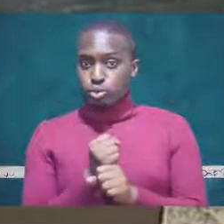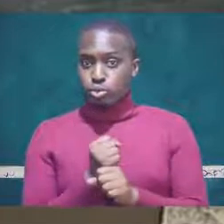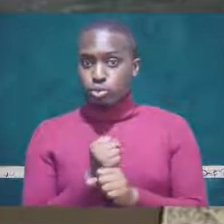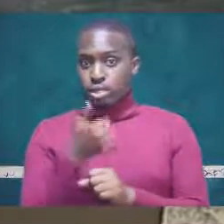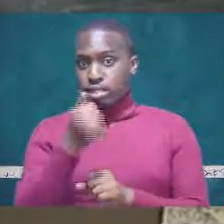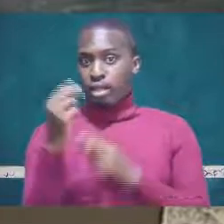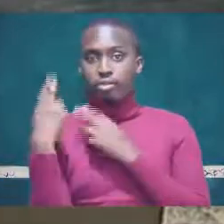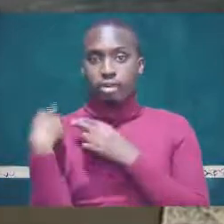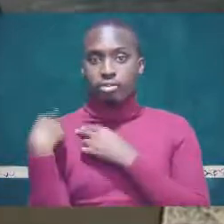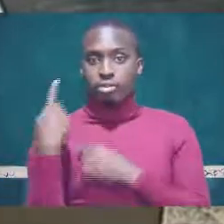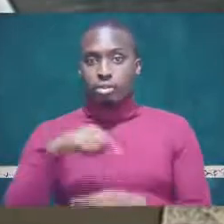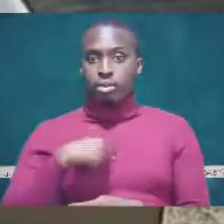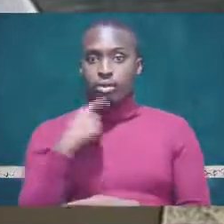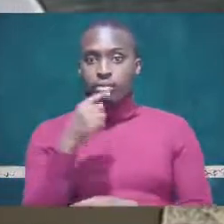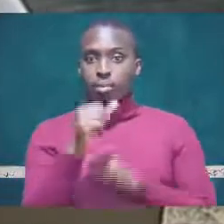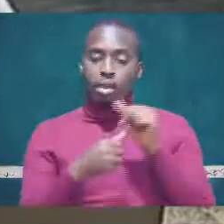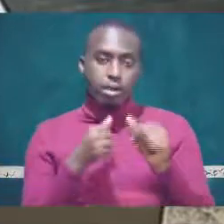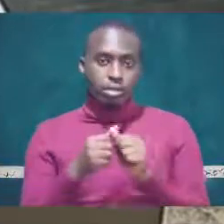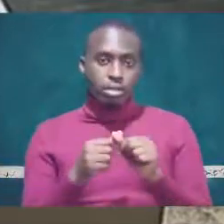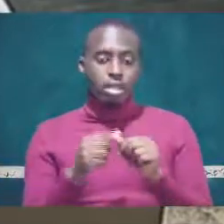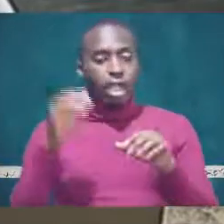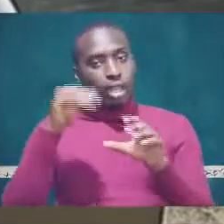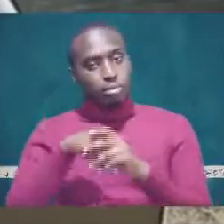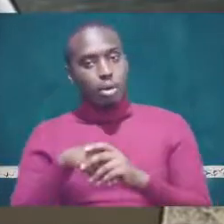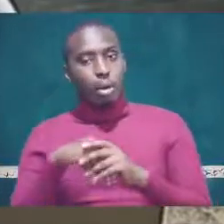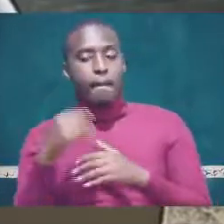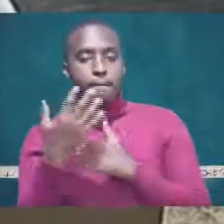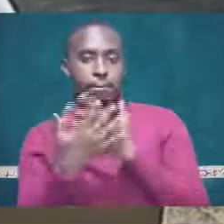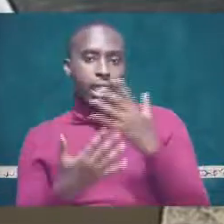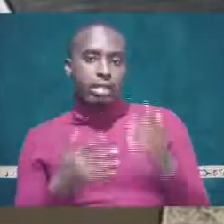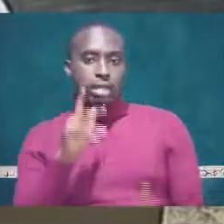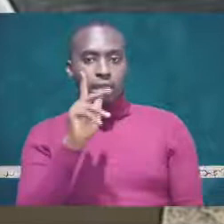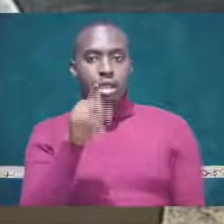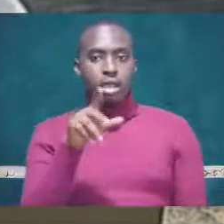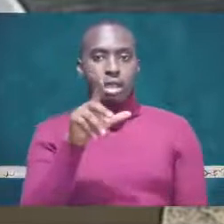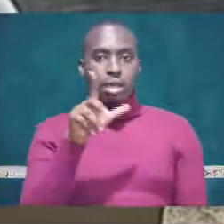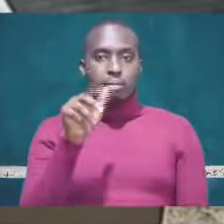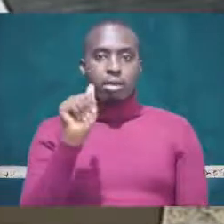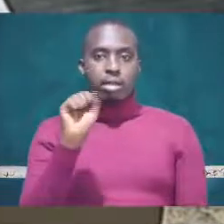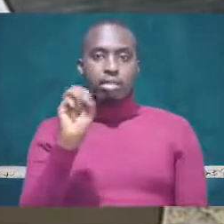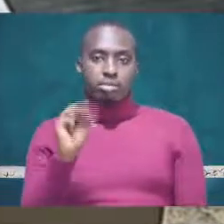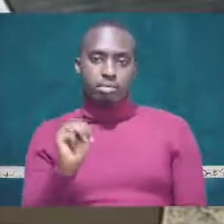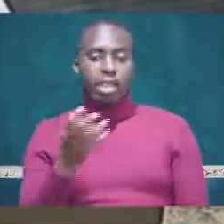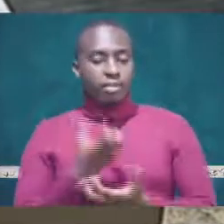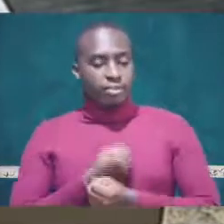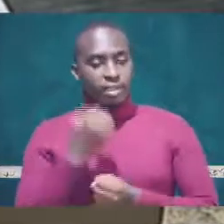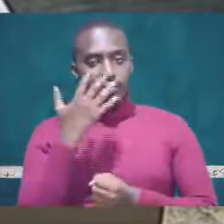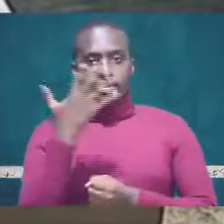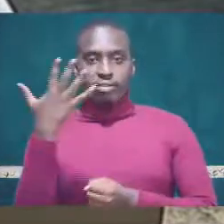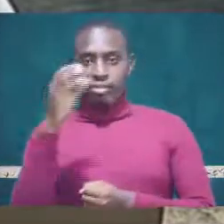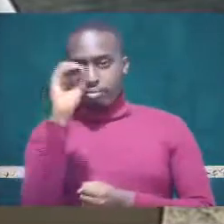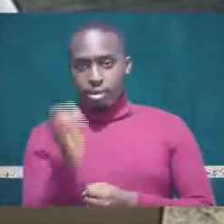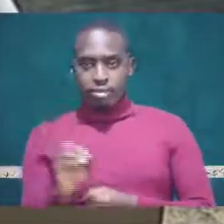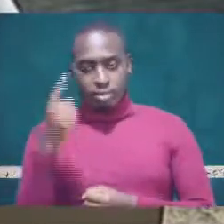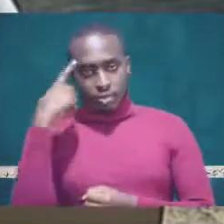their functions. We talked about the blood is composed of the blood plasma, which is occupying almost like 55% of the